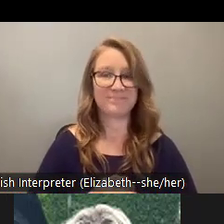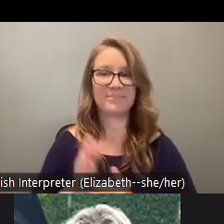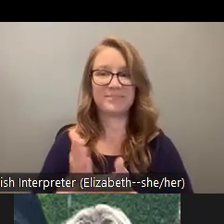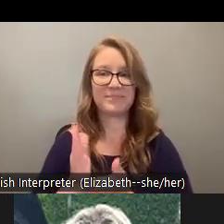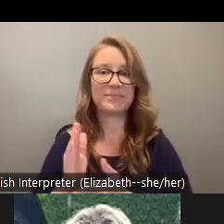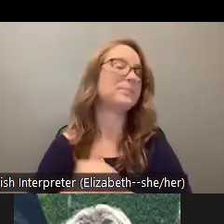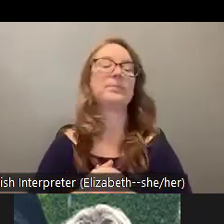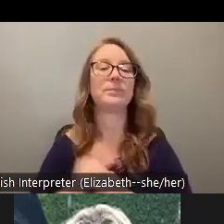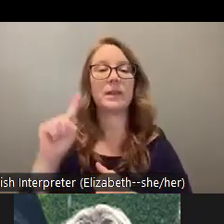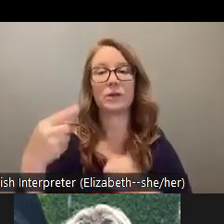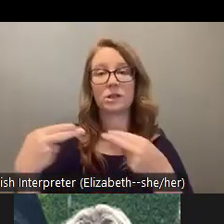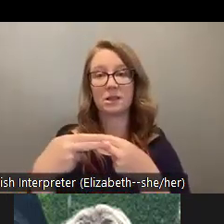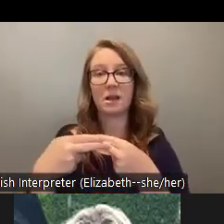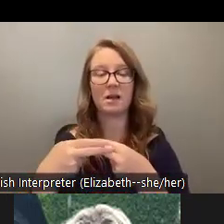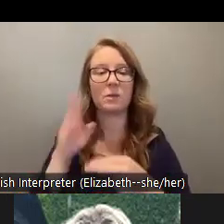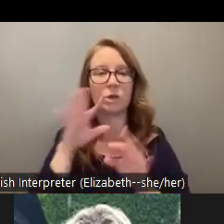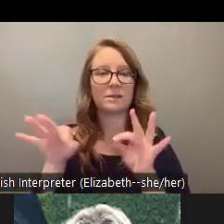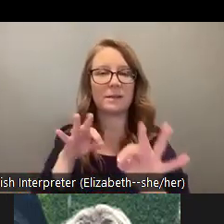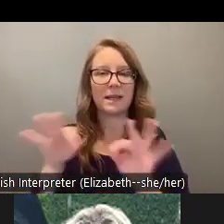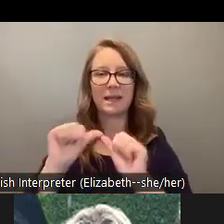first slide we're going over is the agency